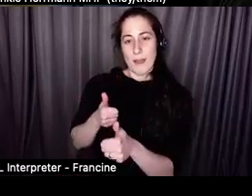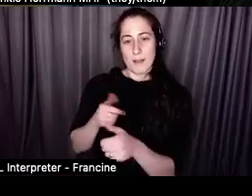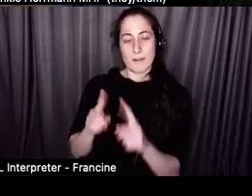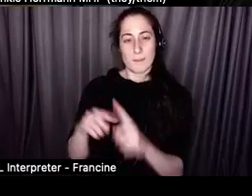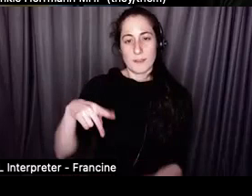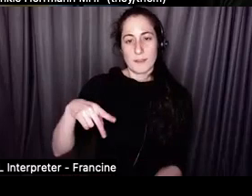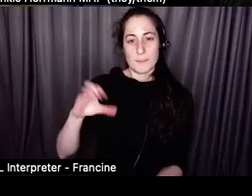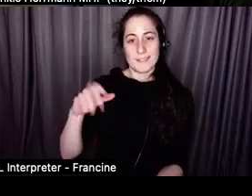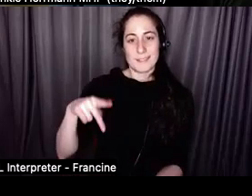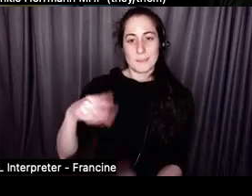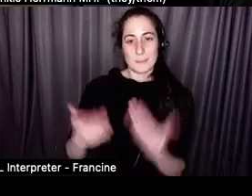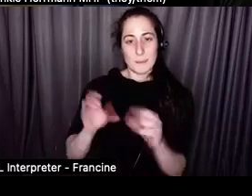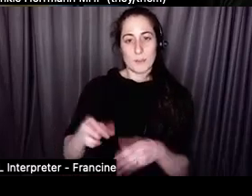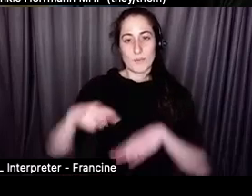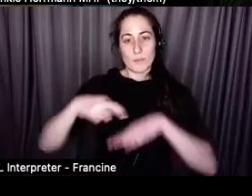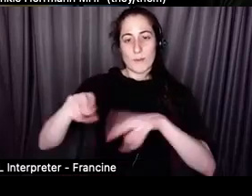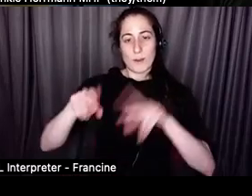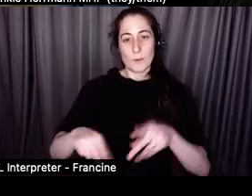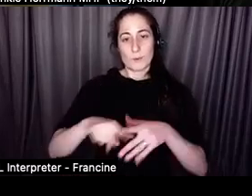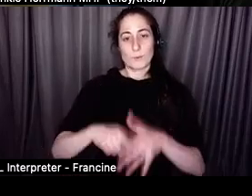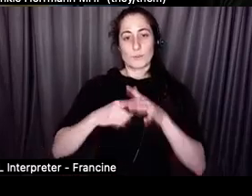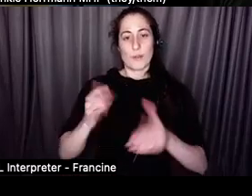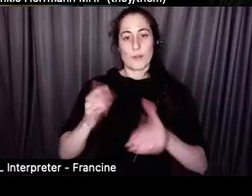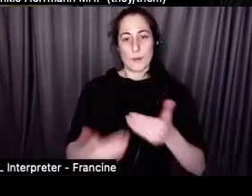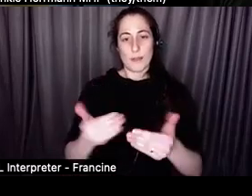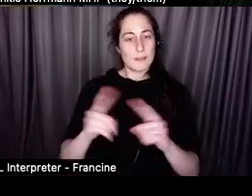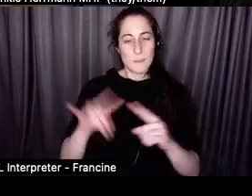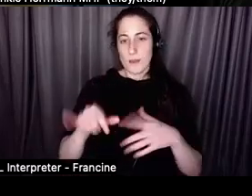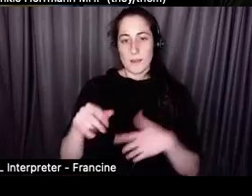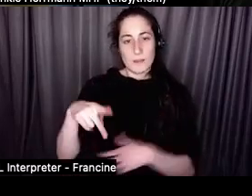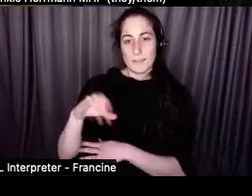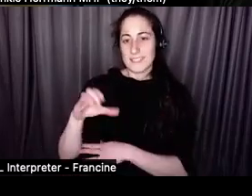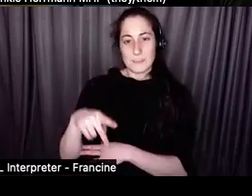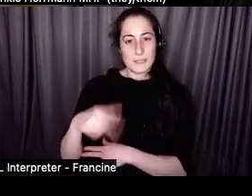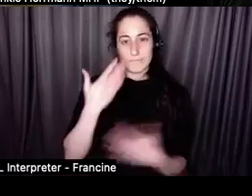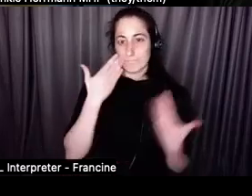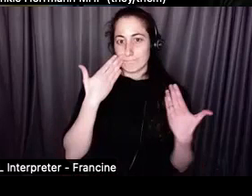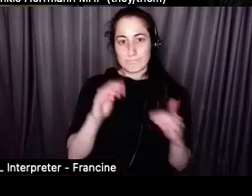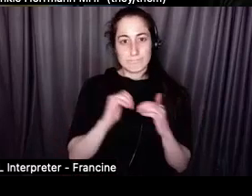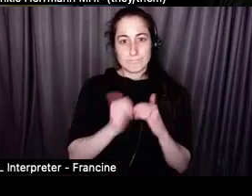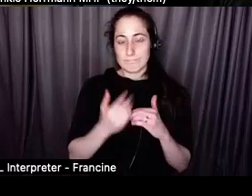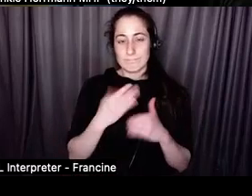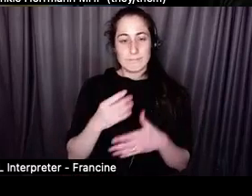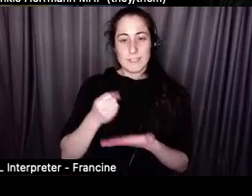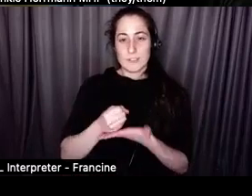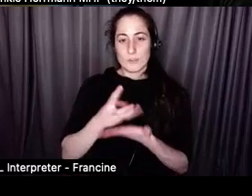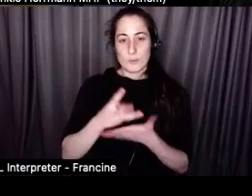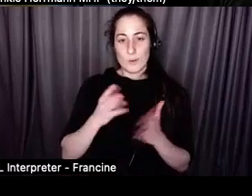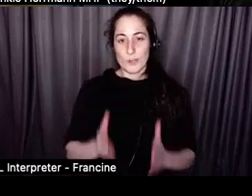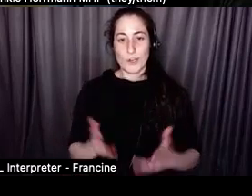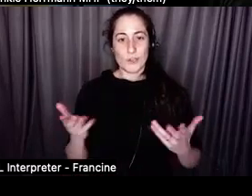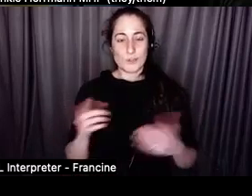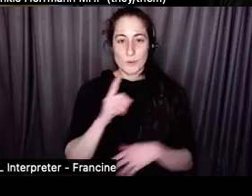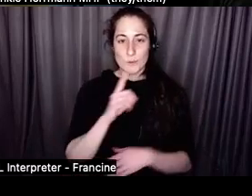may refer someone to initiate the process, but the PCP is uninformed and the affiliated social worker. So they're sort of